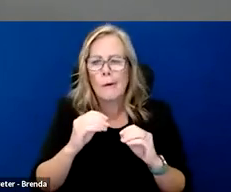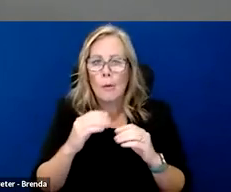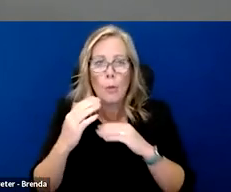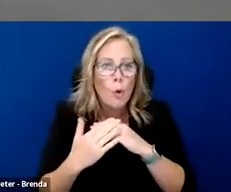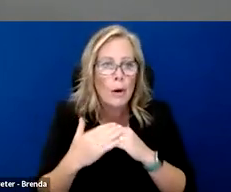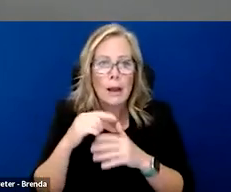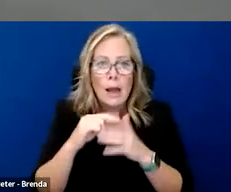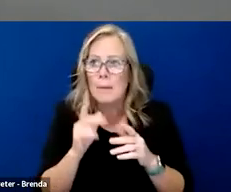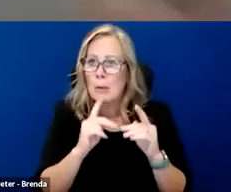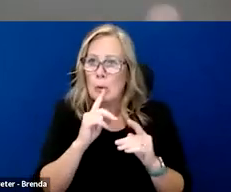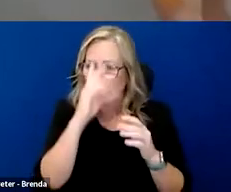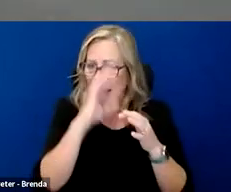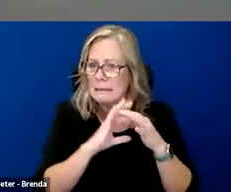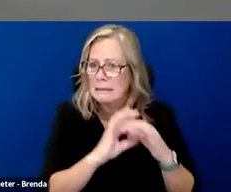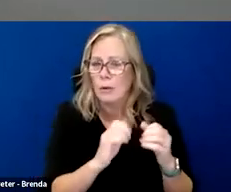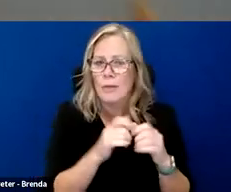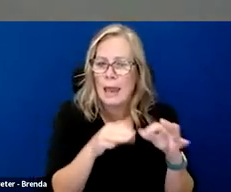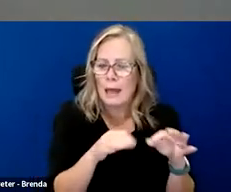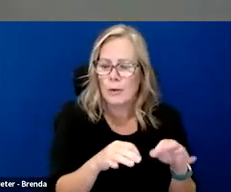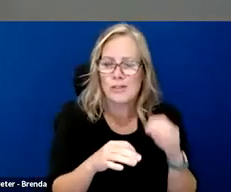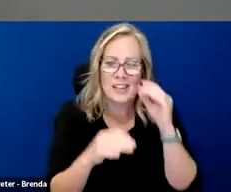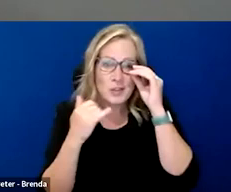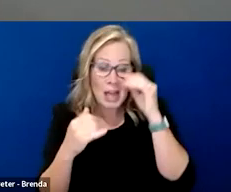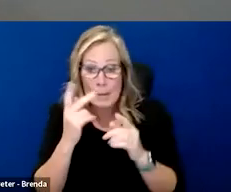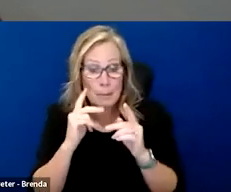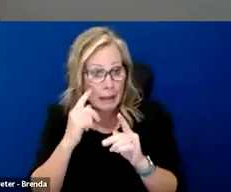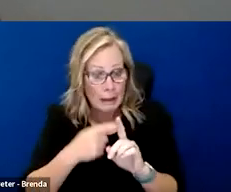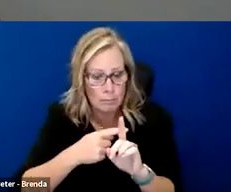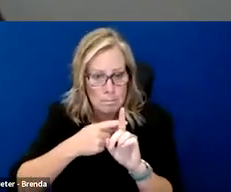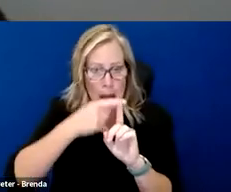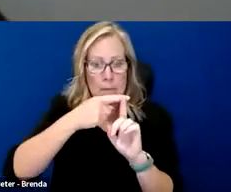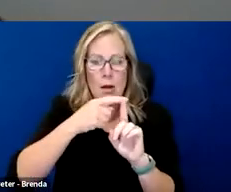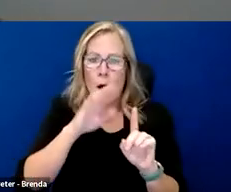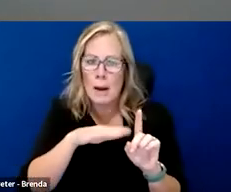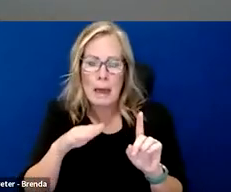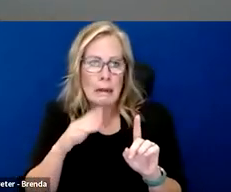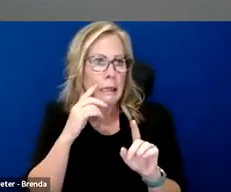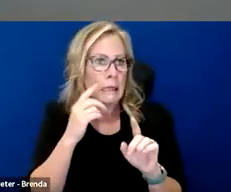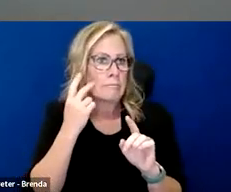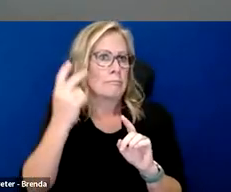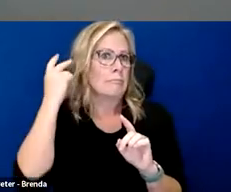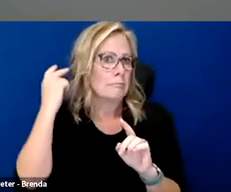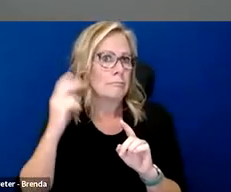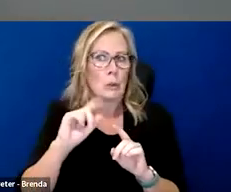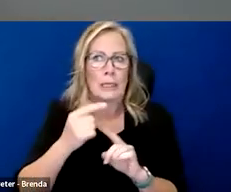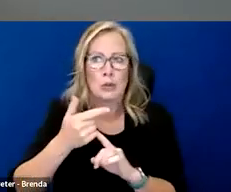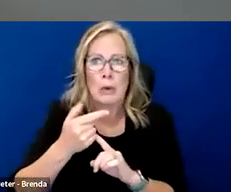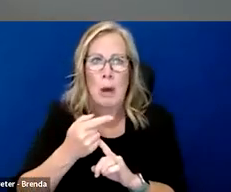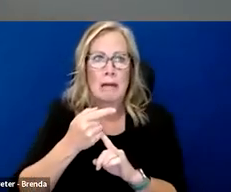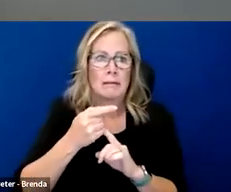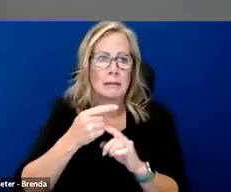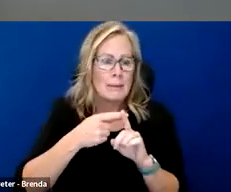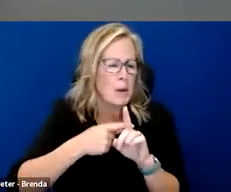held on to that term. And now whenever they think heat, they think that specific event that happened in